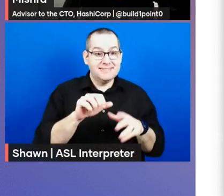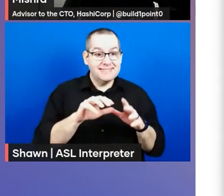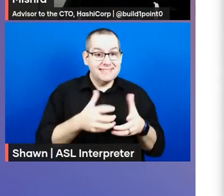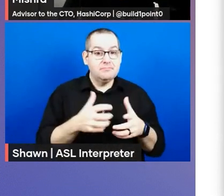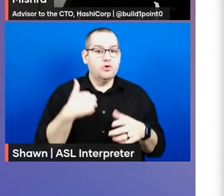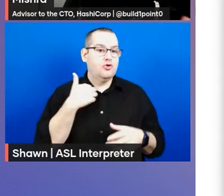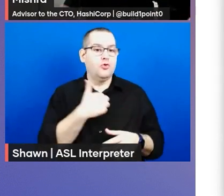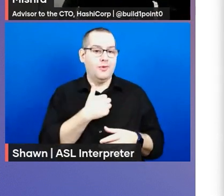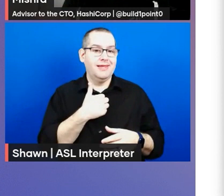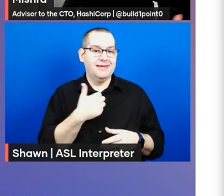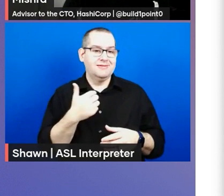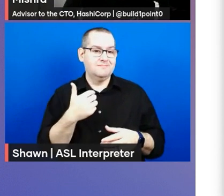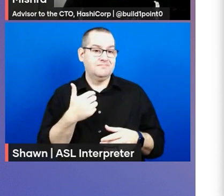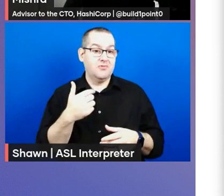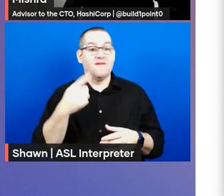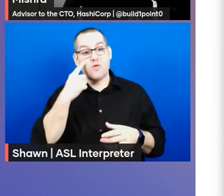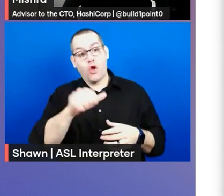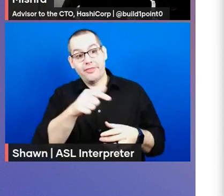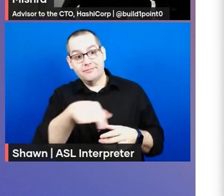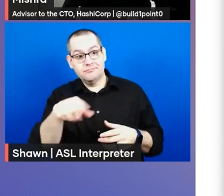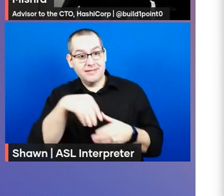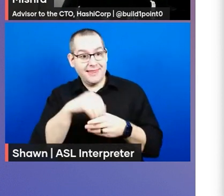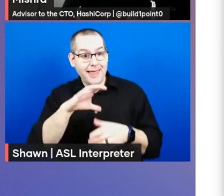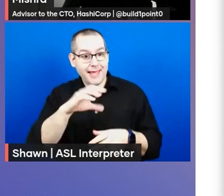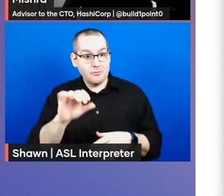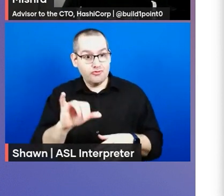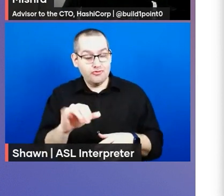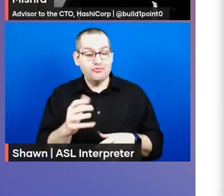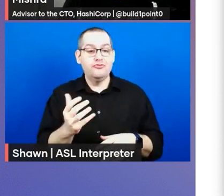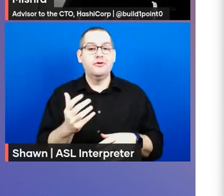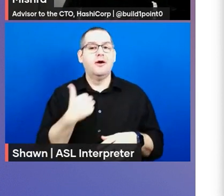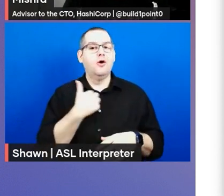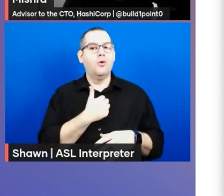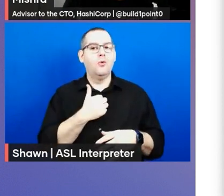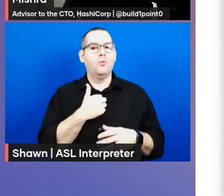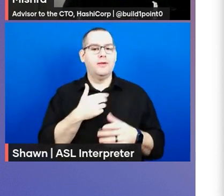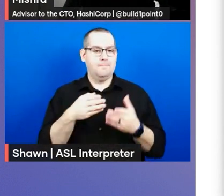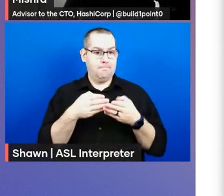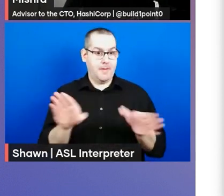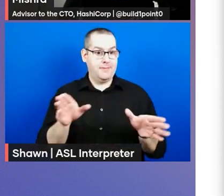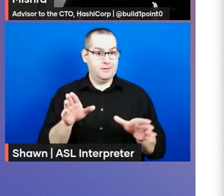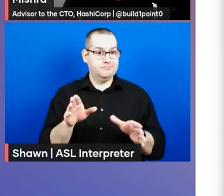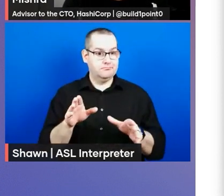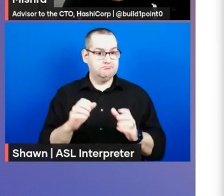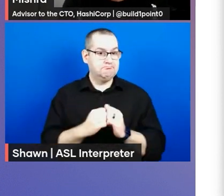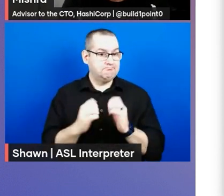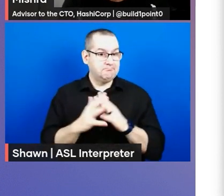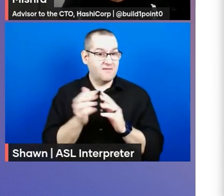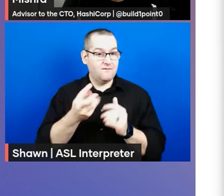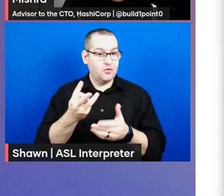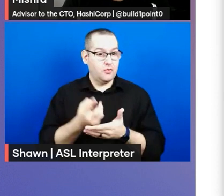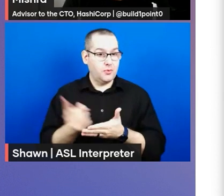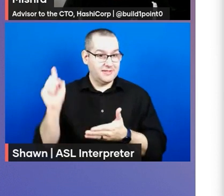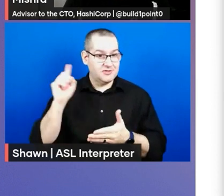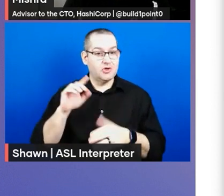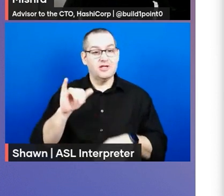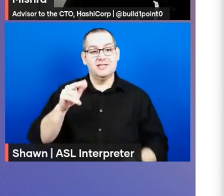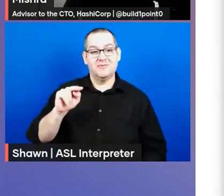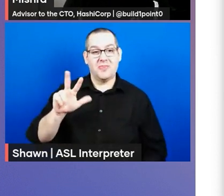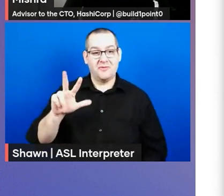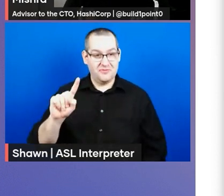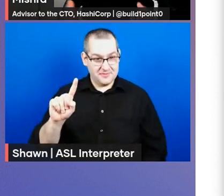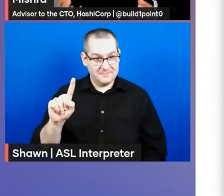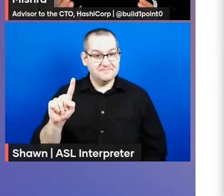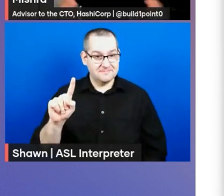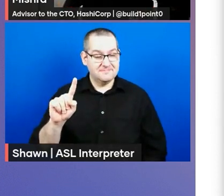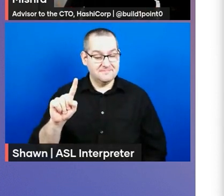of, and for the rest of the company, I guess also as well, we publicly launched this as like a few weeks ago on the 31st January.